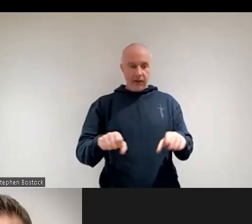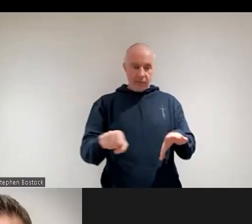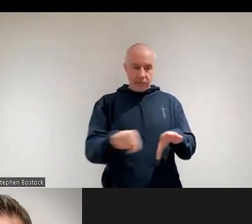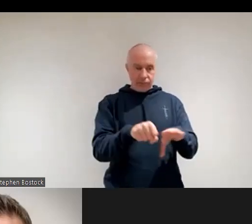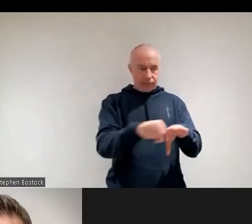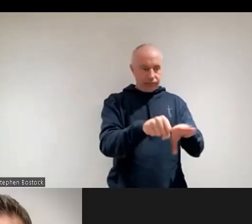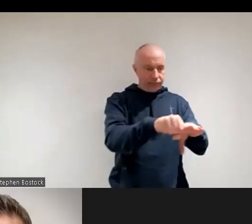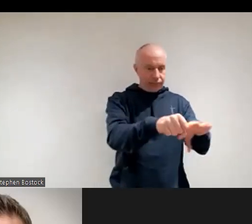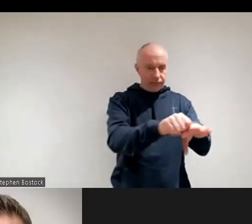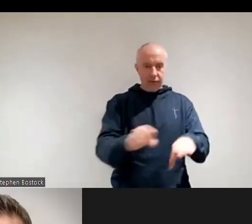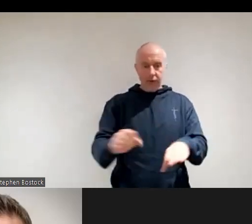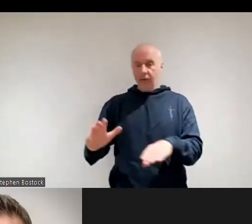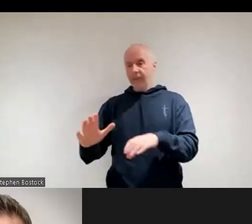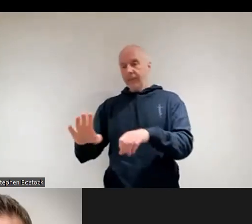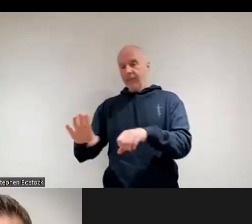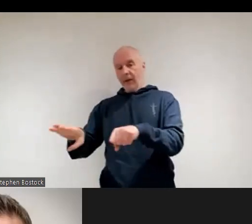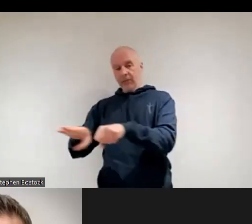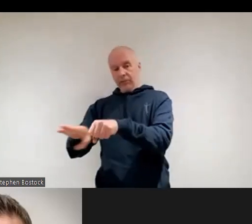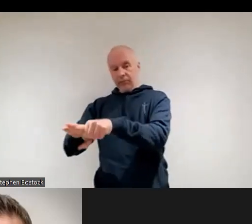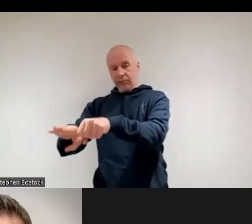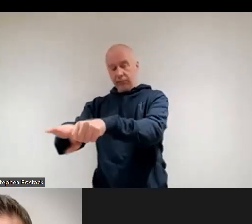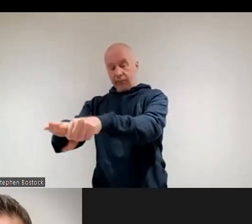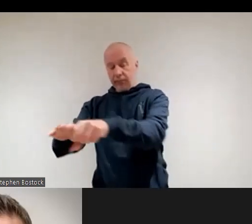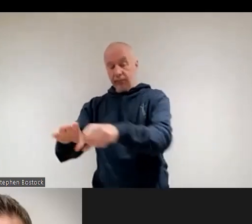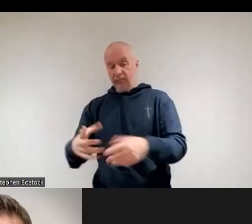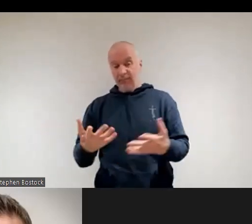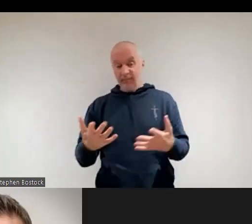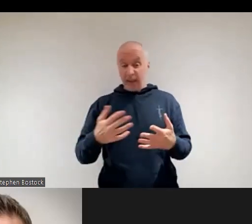of power from it. I personally don't believe